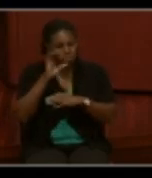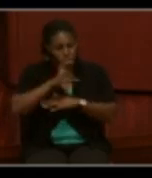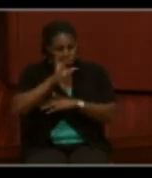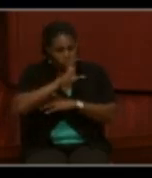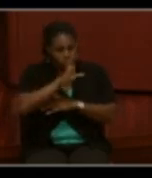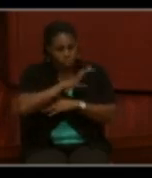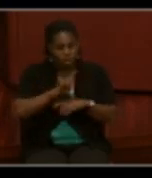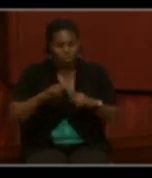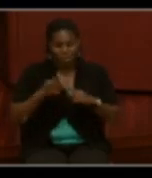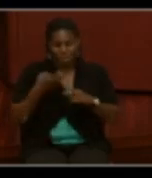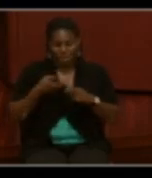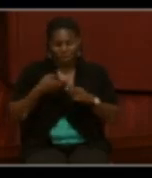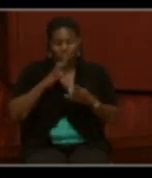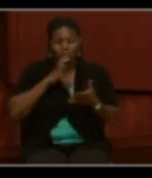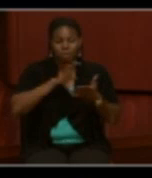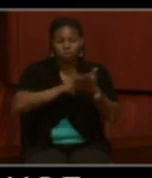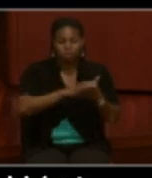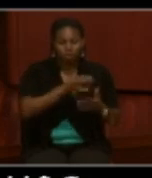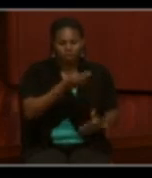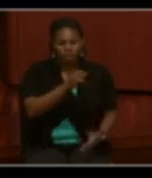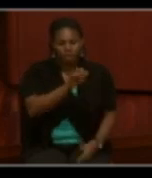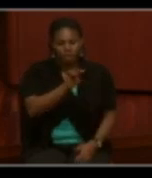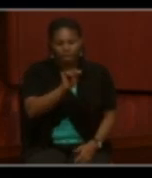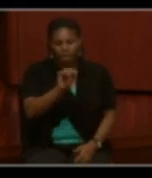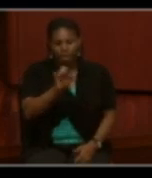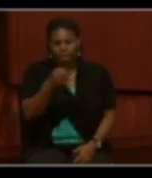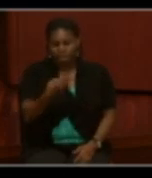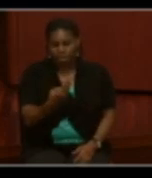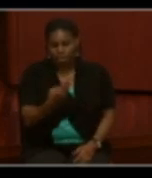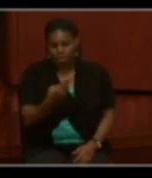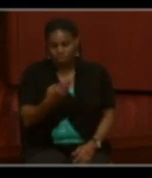of his wife, Hannah Pope.